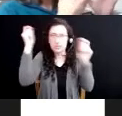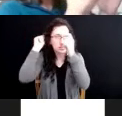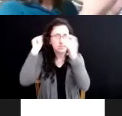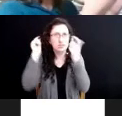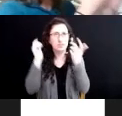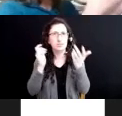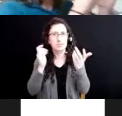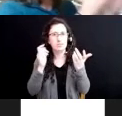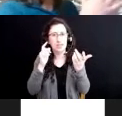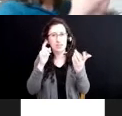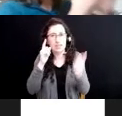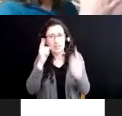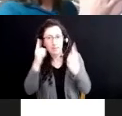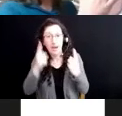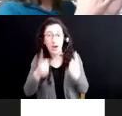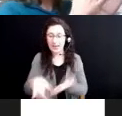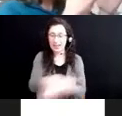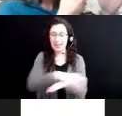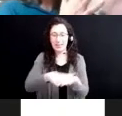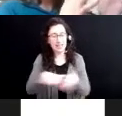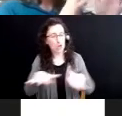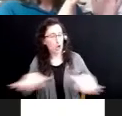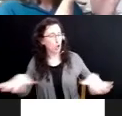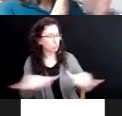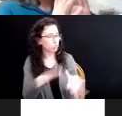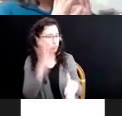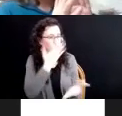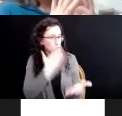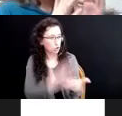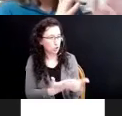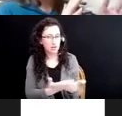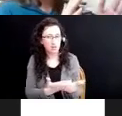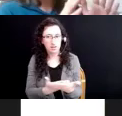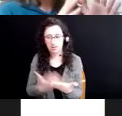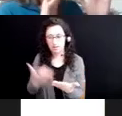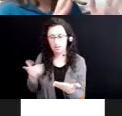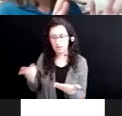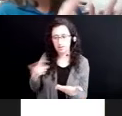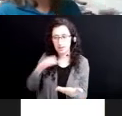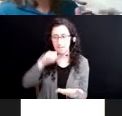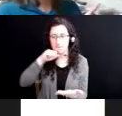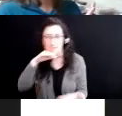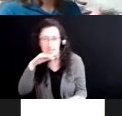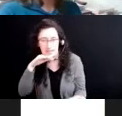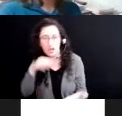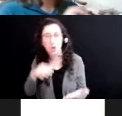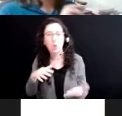to move away from neat and clean and tidy to messy. I'm going to lead the